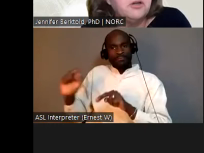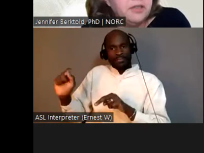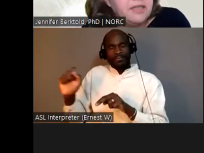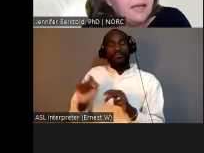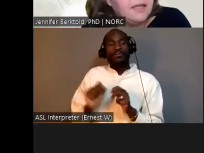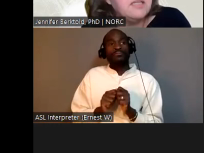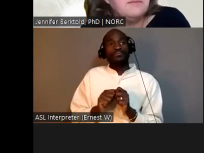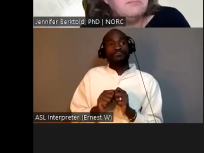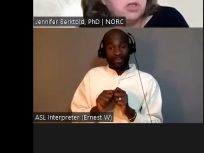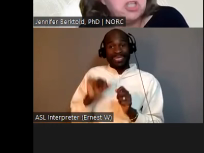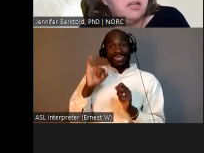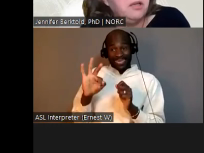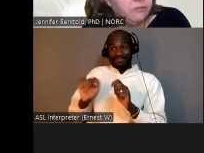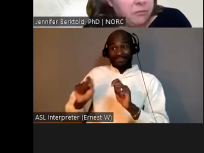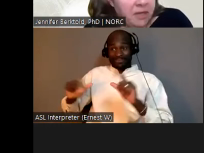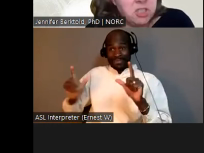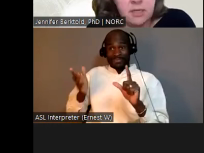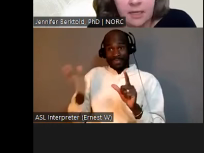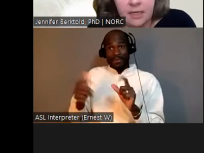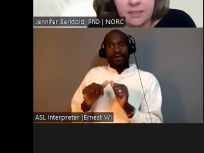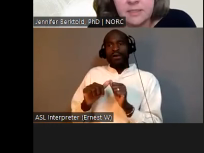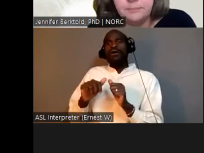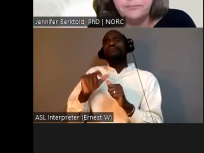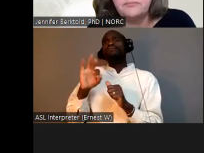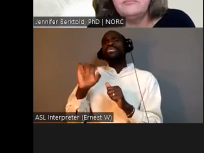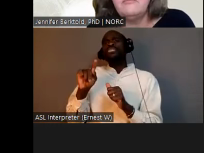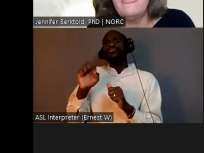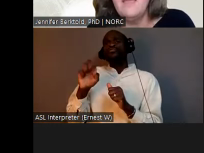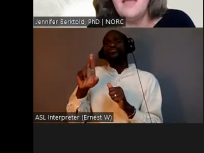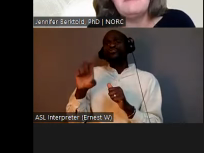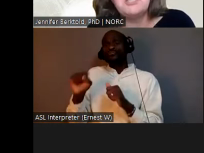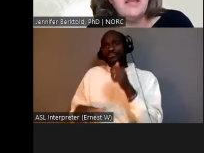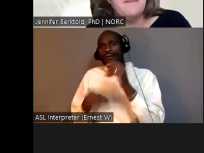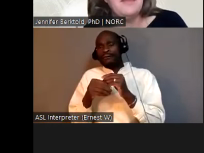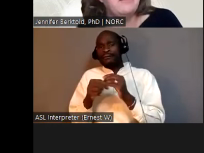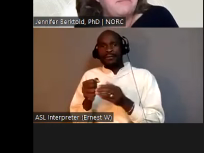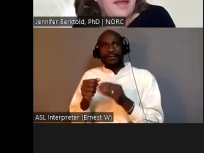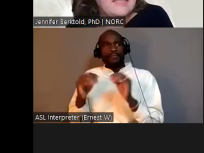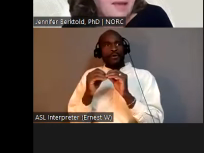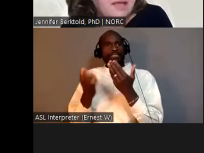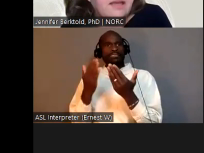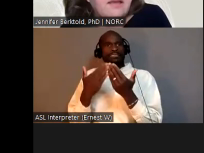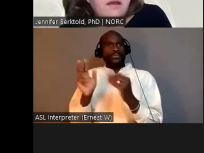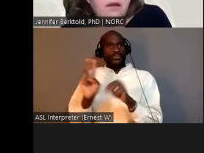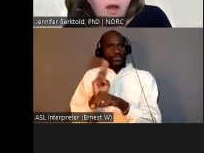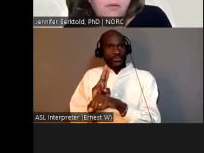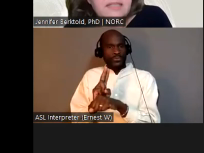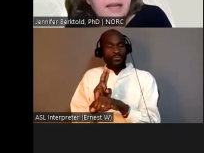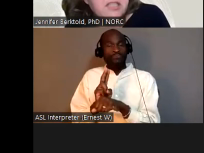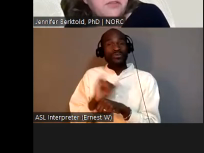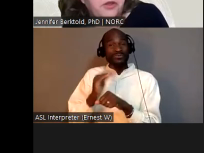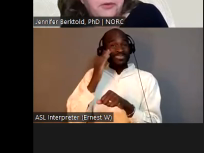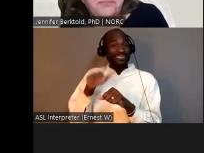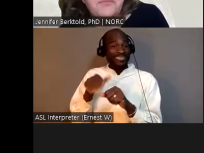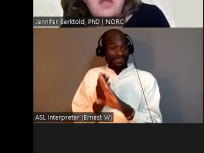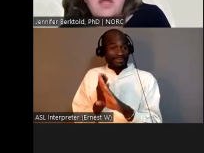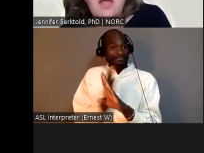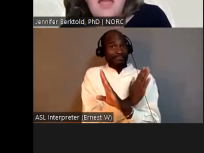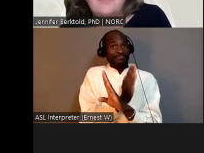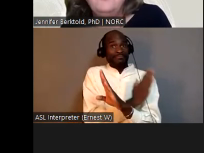your current and emerging information needs, especially coming out of the pandemic. What's next for